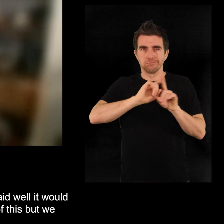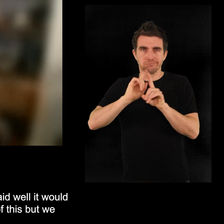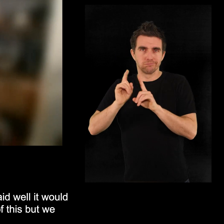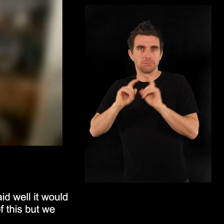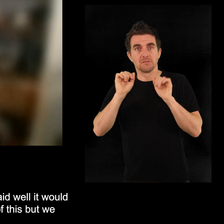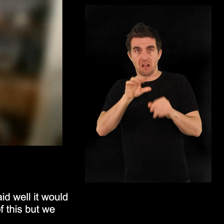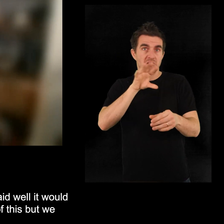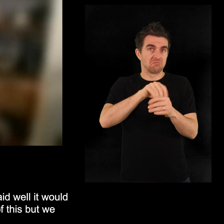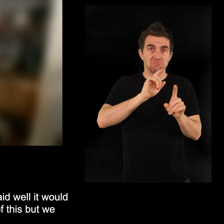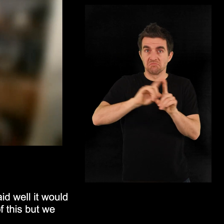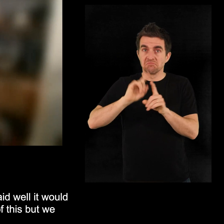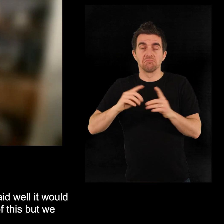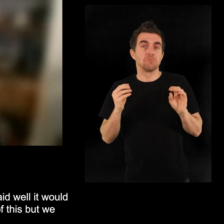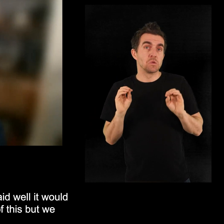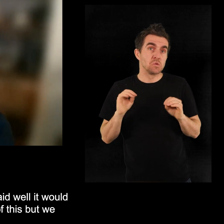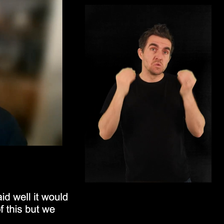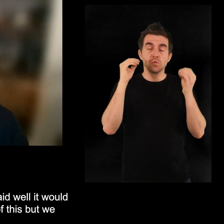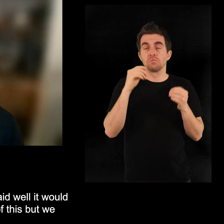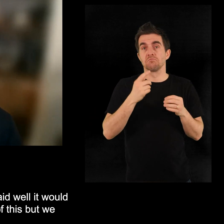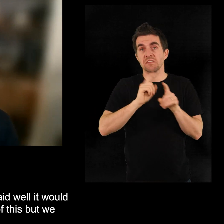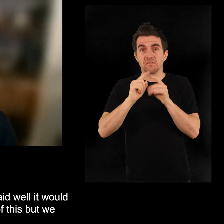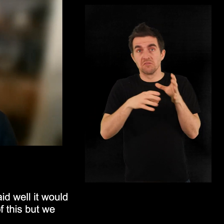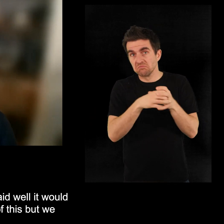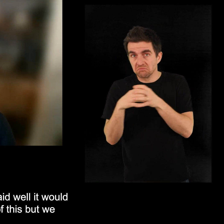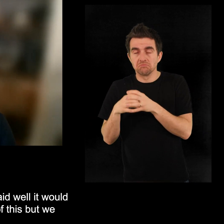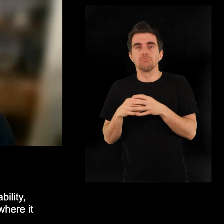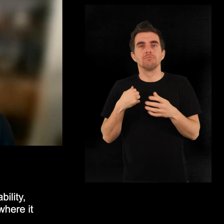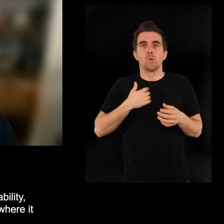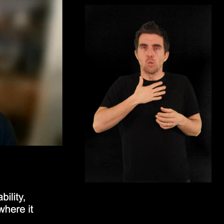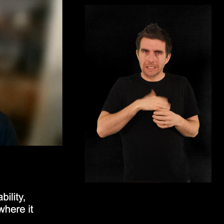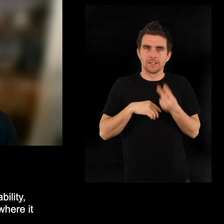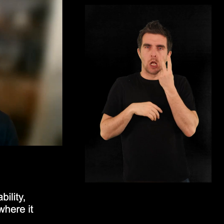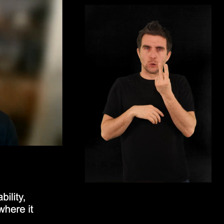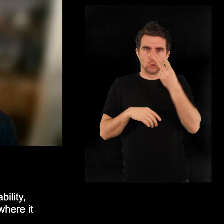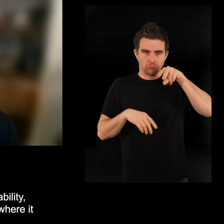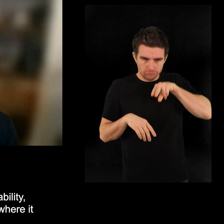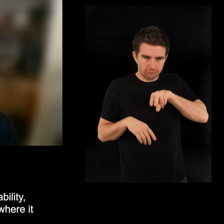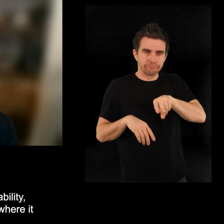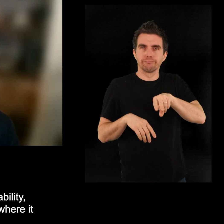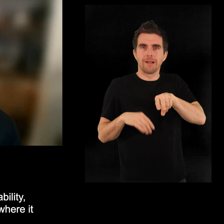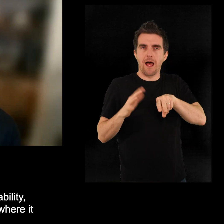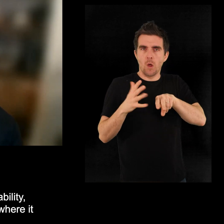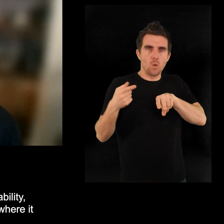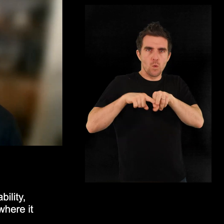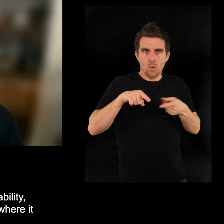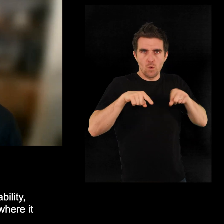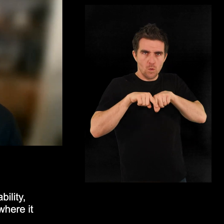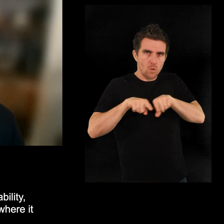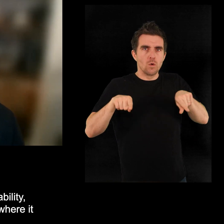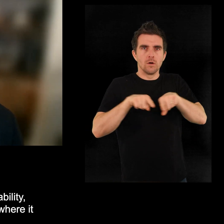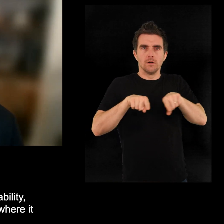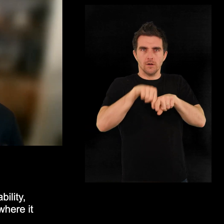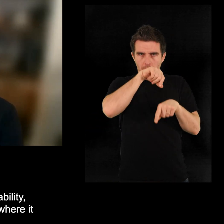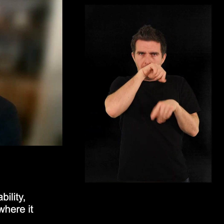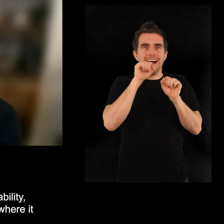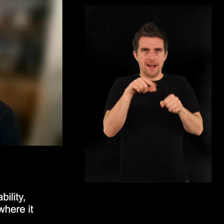this in the Commonwealth, said, oh, well, it would be better to mainstream all of this. But we say that doesn't work for disability, because it's